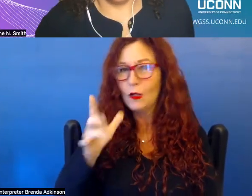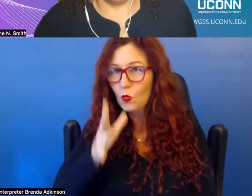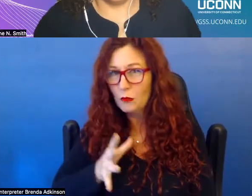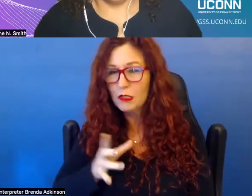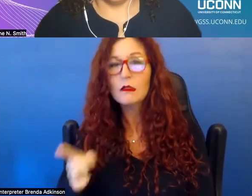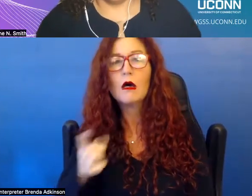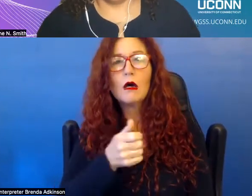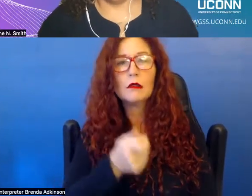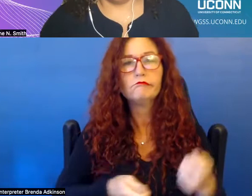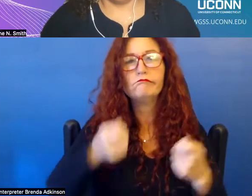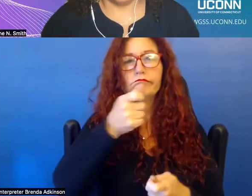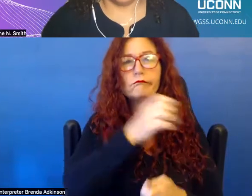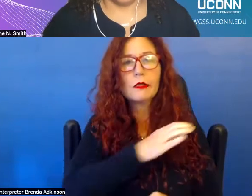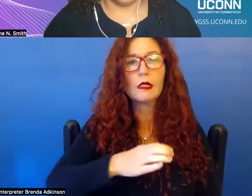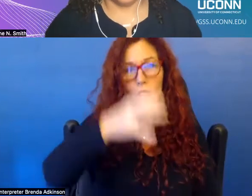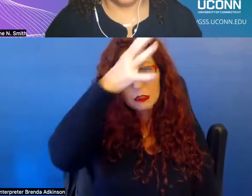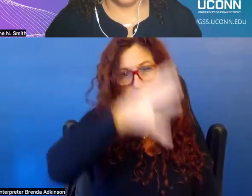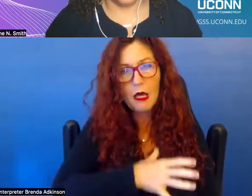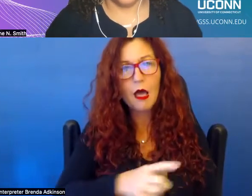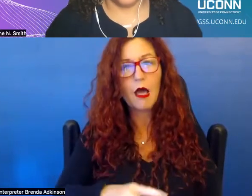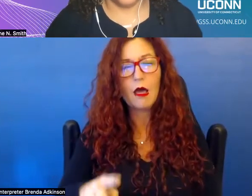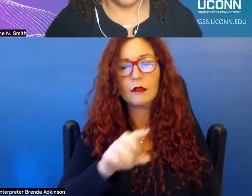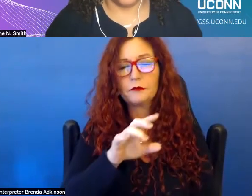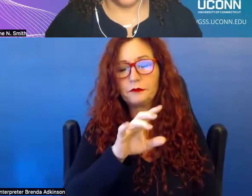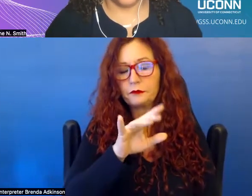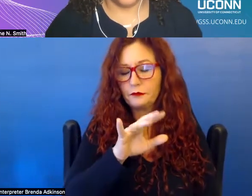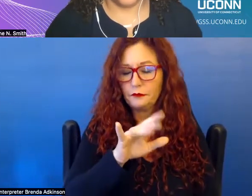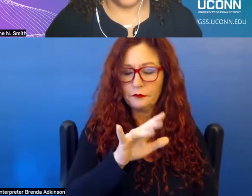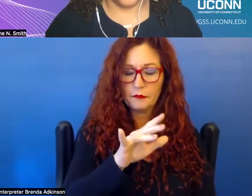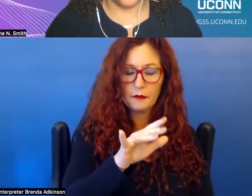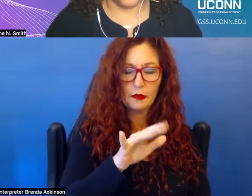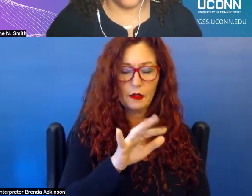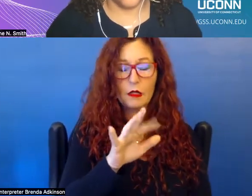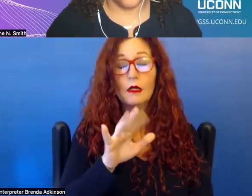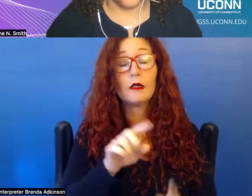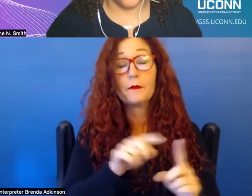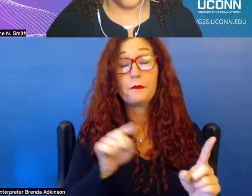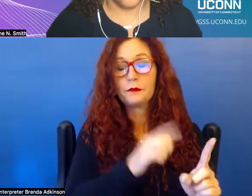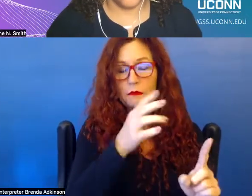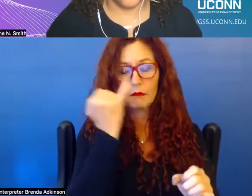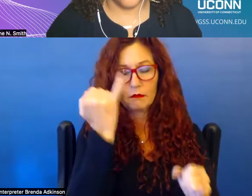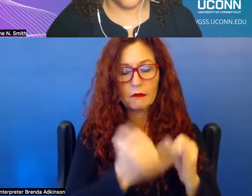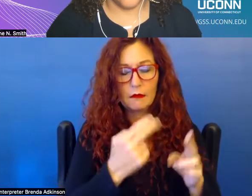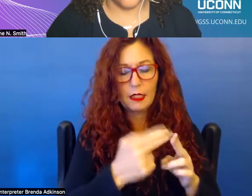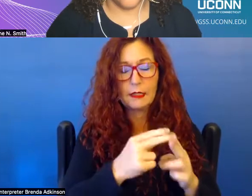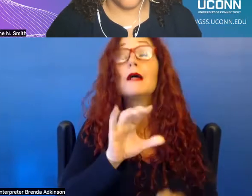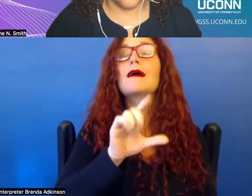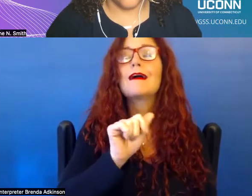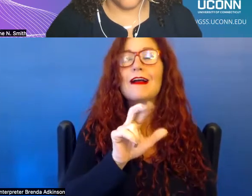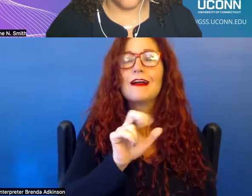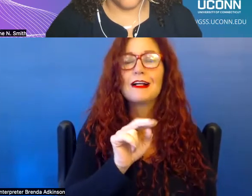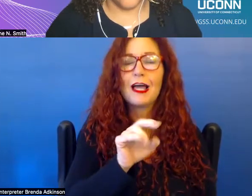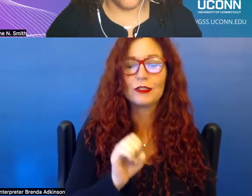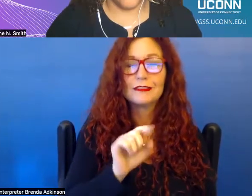know, when we're talking about race in the absence of gender, in the absence of violence, in the absence of